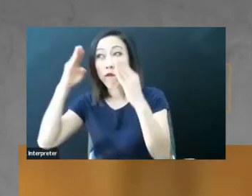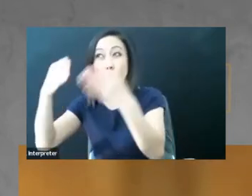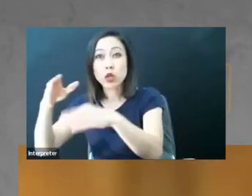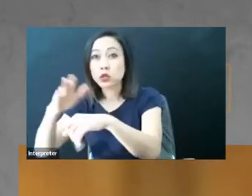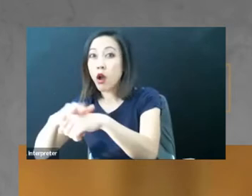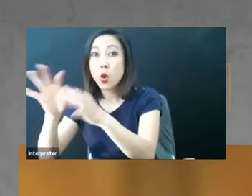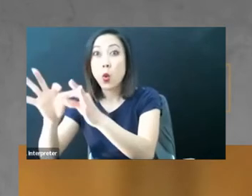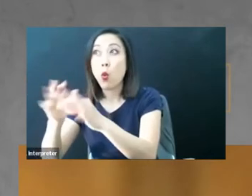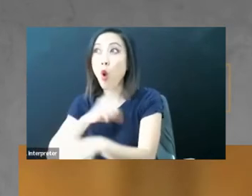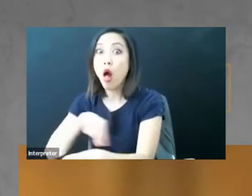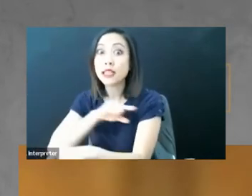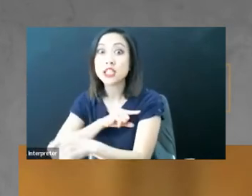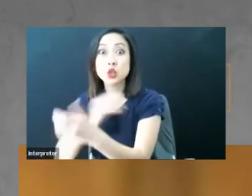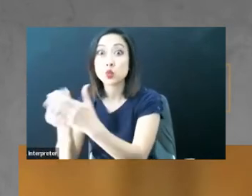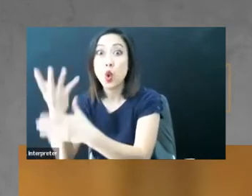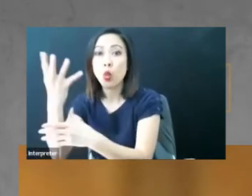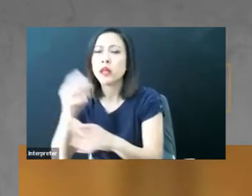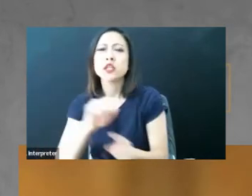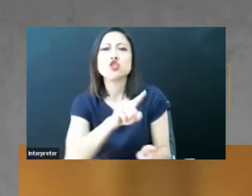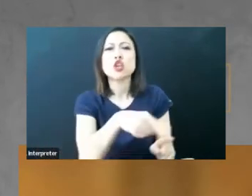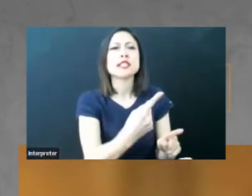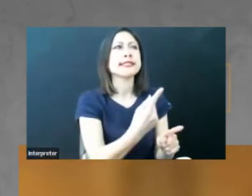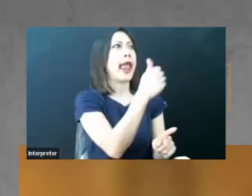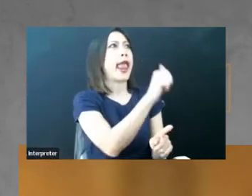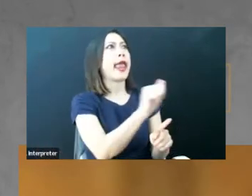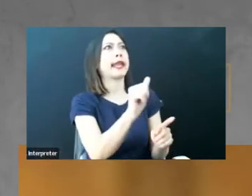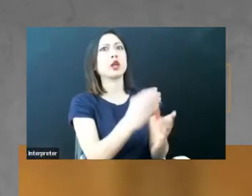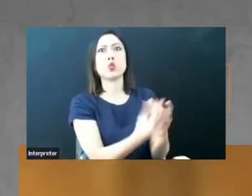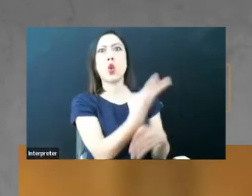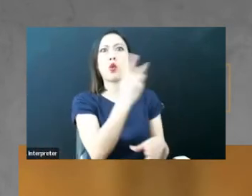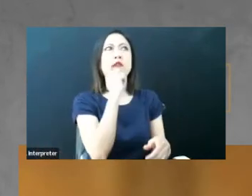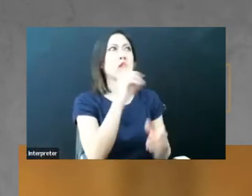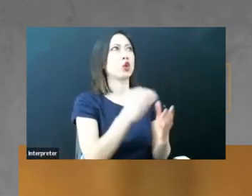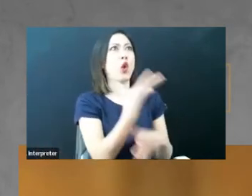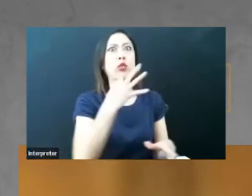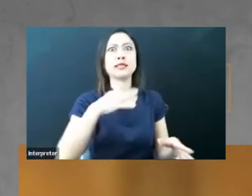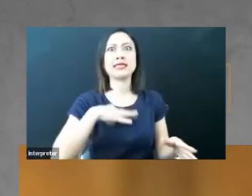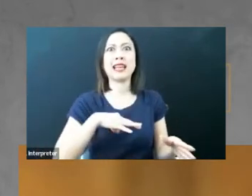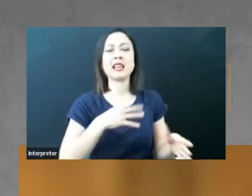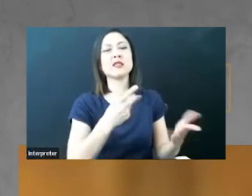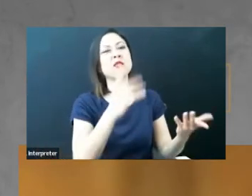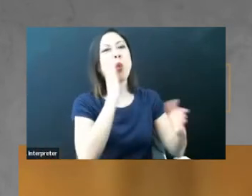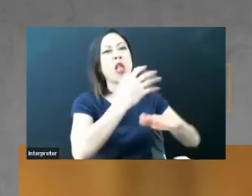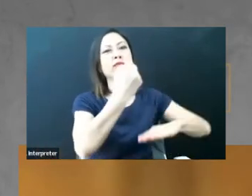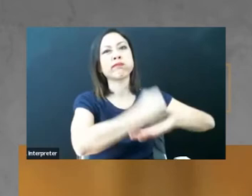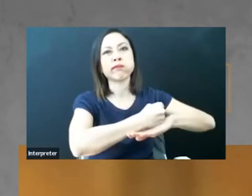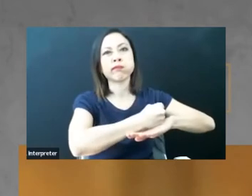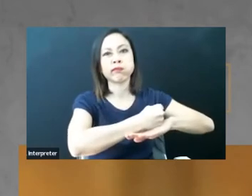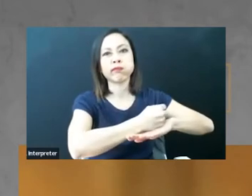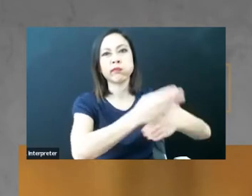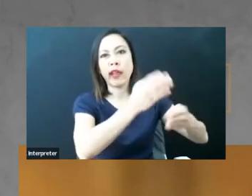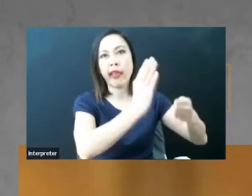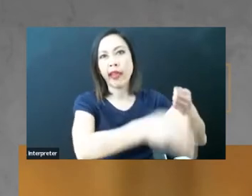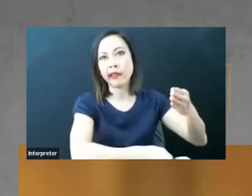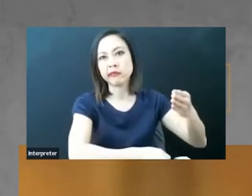sake, it doesn't end well. And there are plenty of companies where the focus has just been